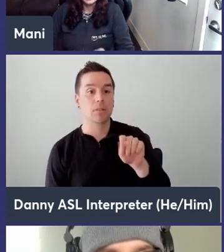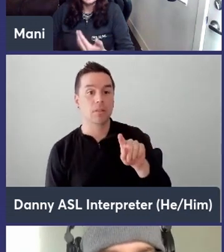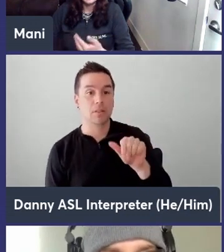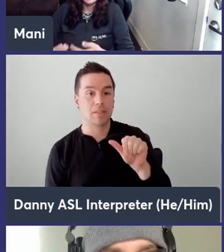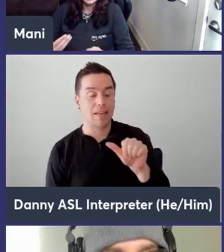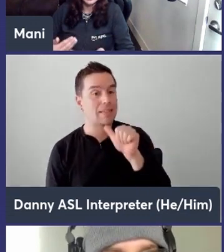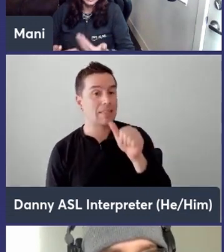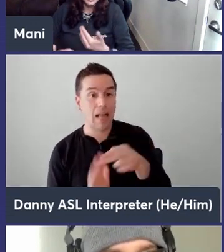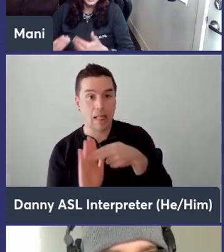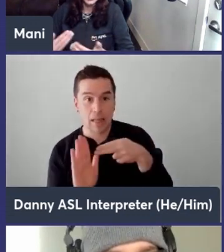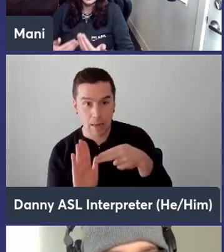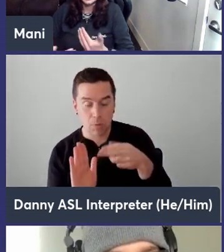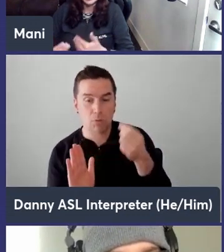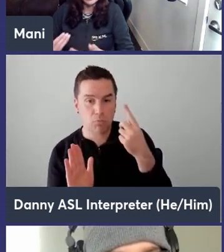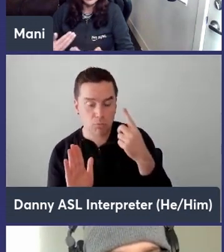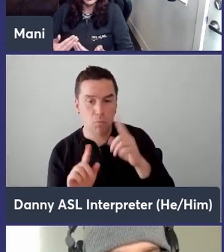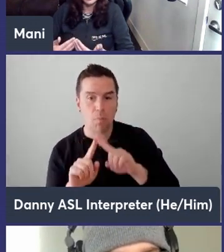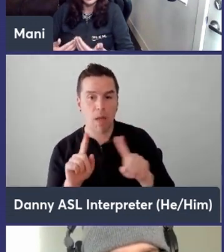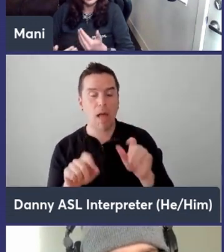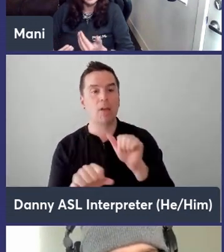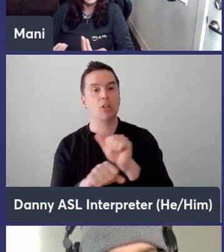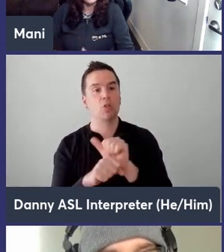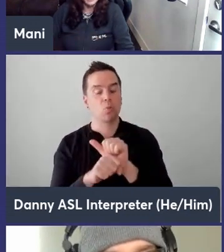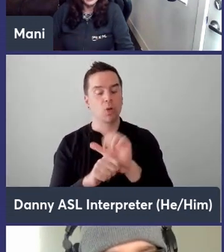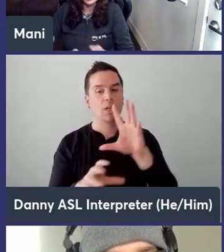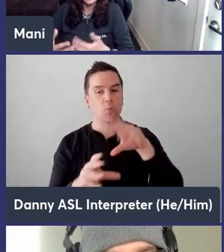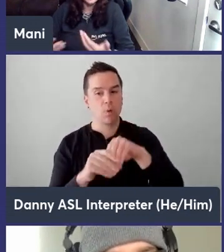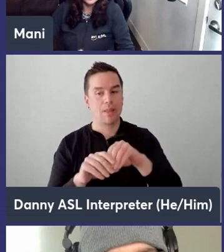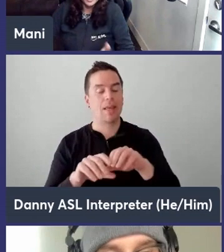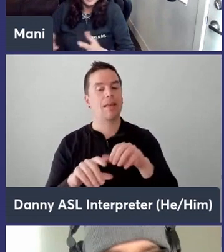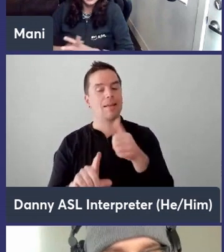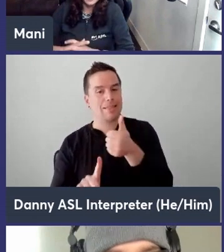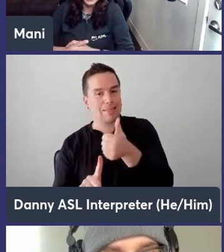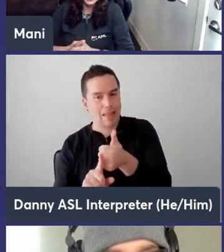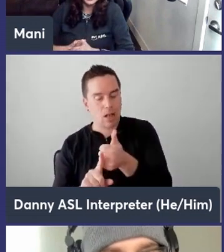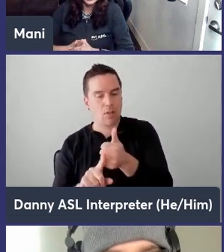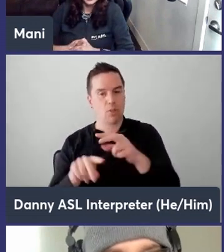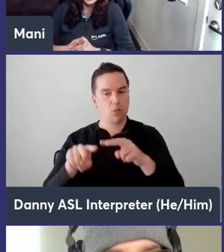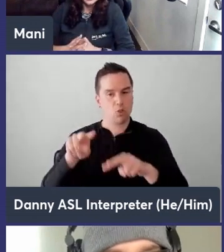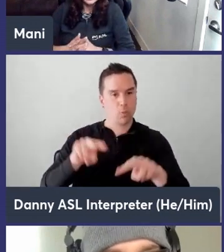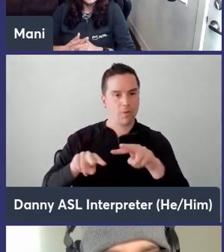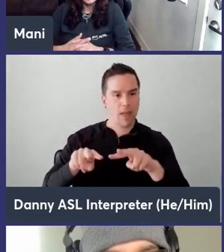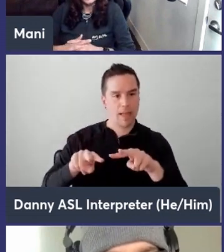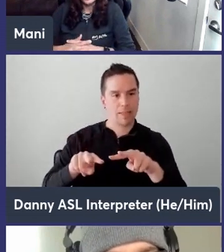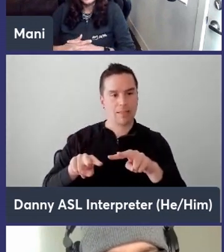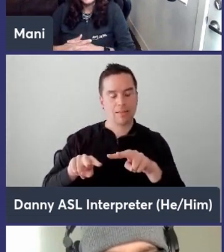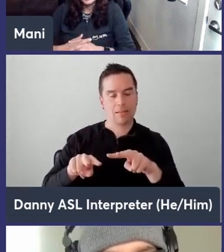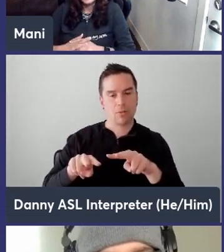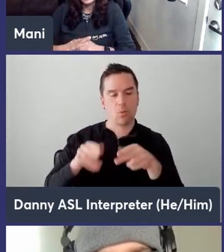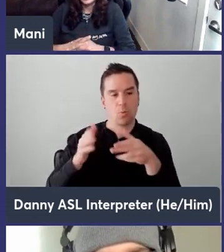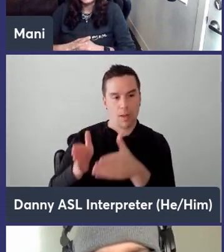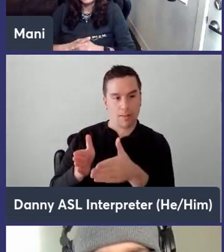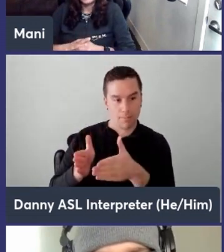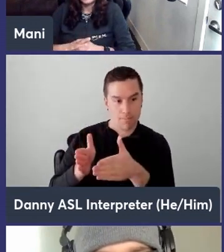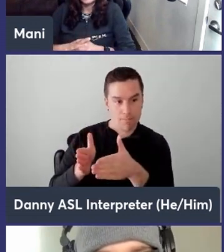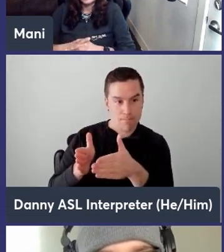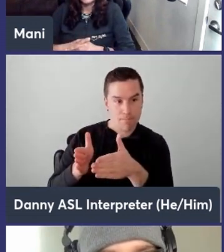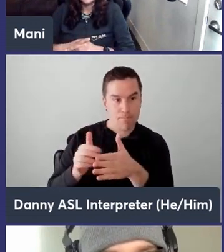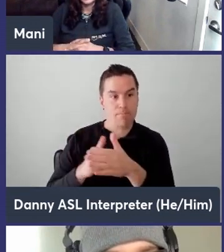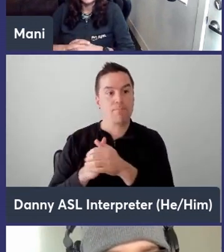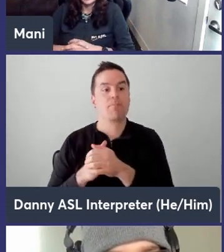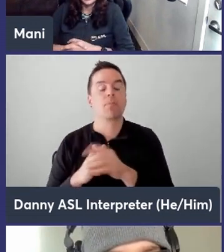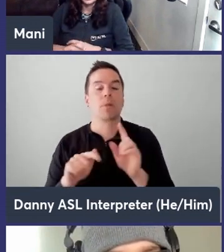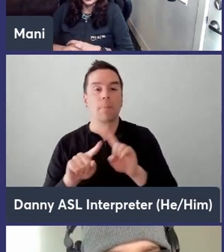labeled, it's working in a self-supervised fashion or unsupervised fashion. But you would still need